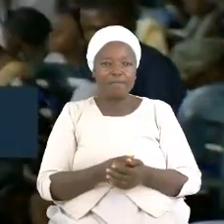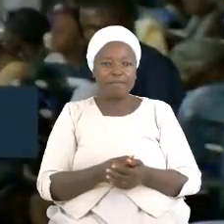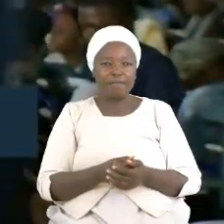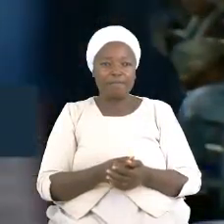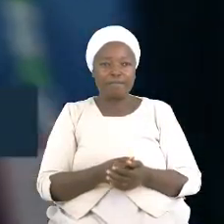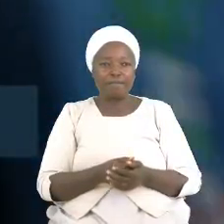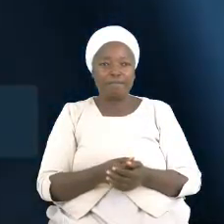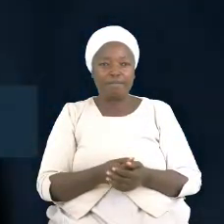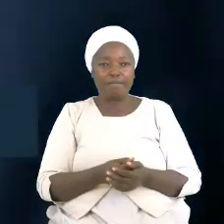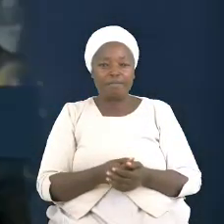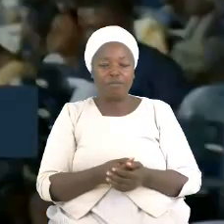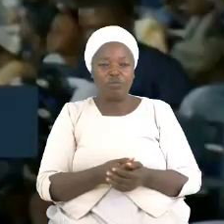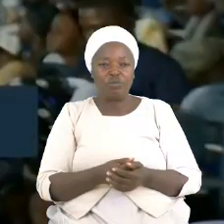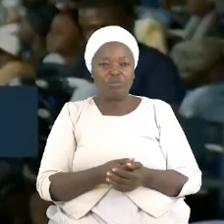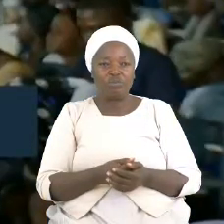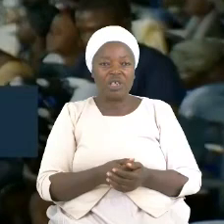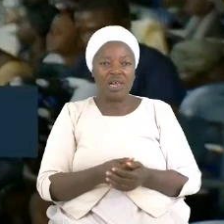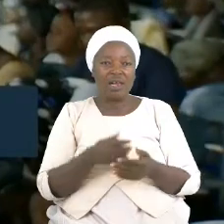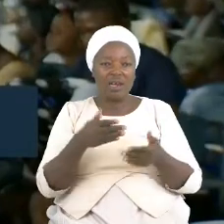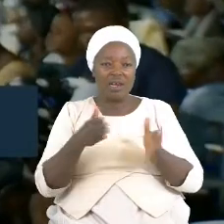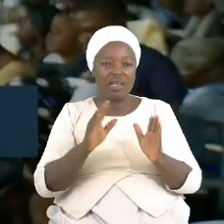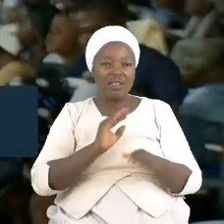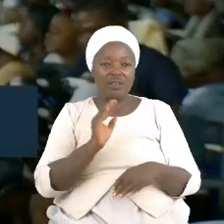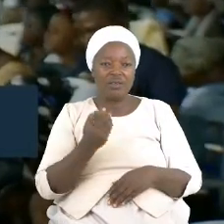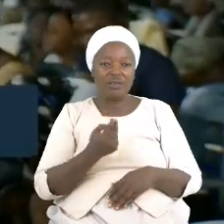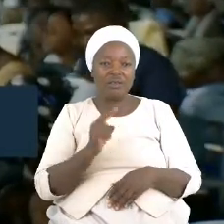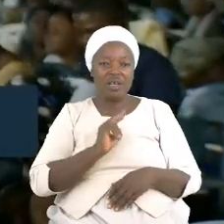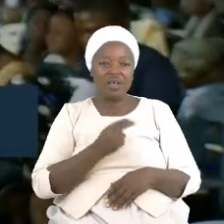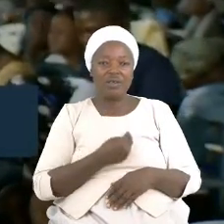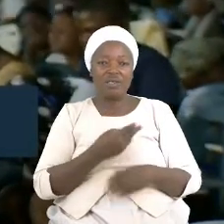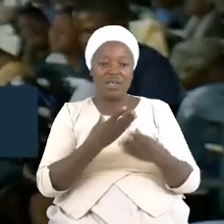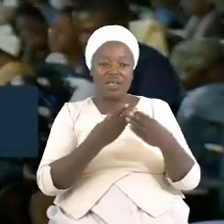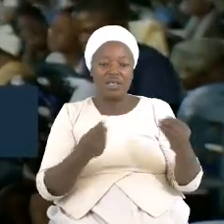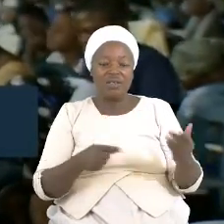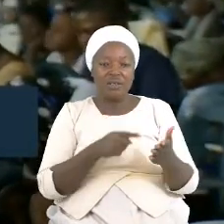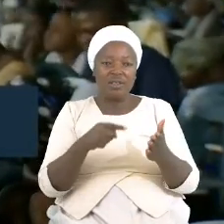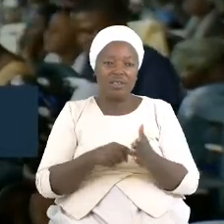let's settle this business as you yield yourself unto the Lord.